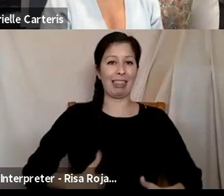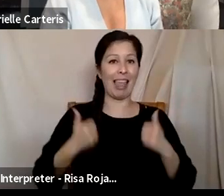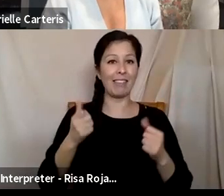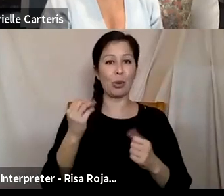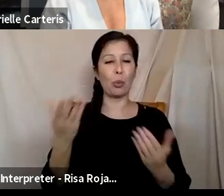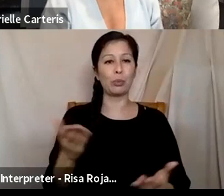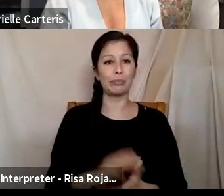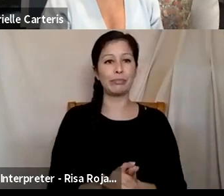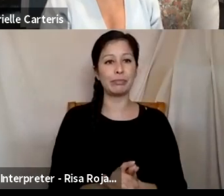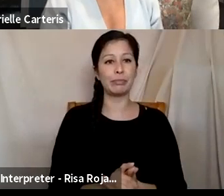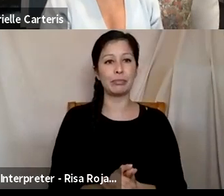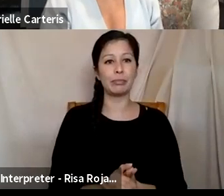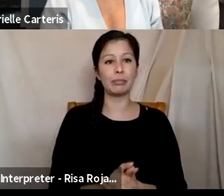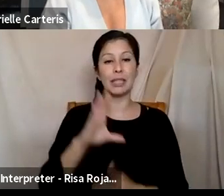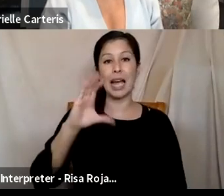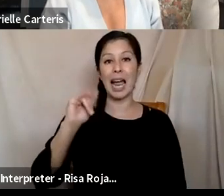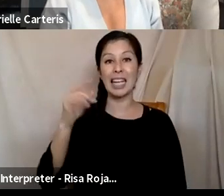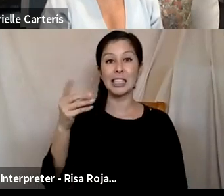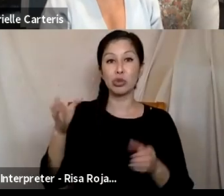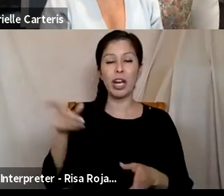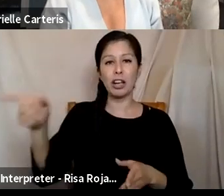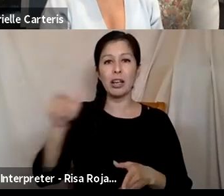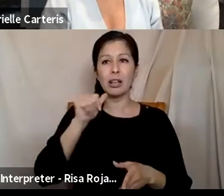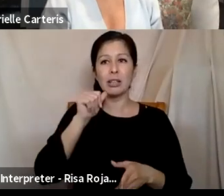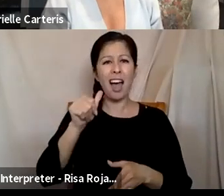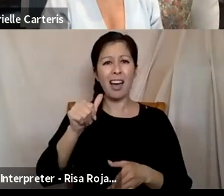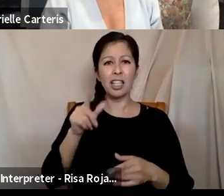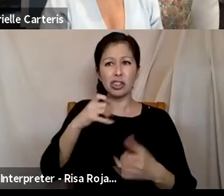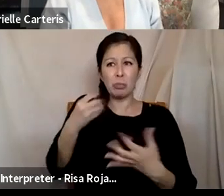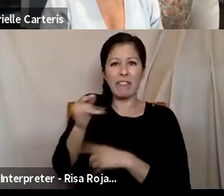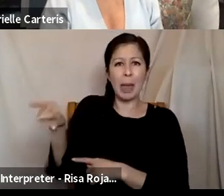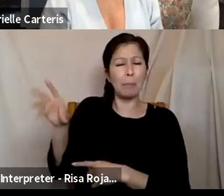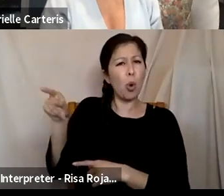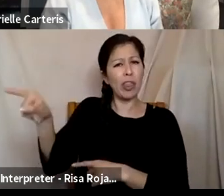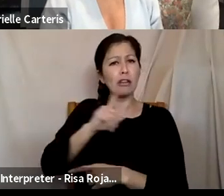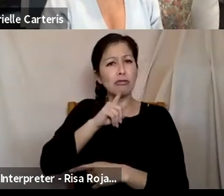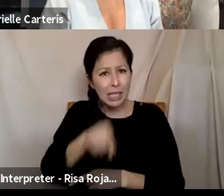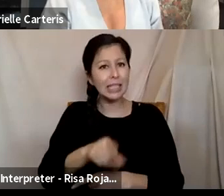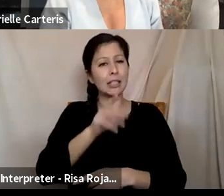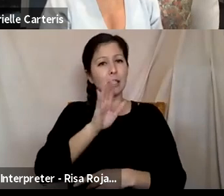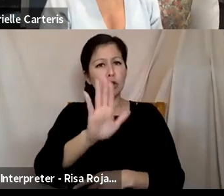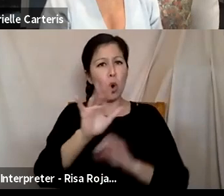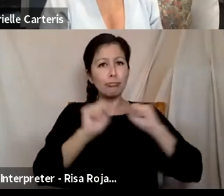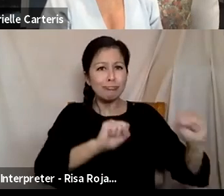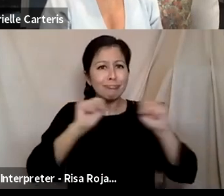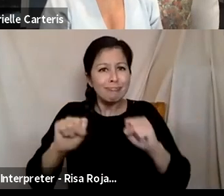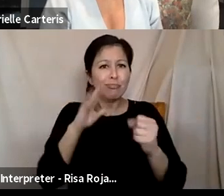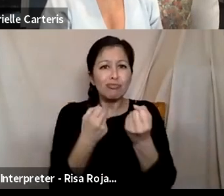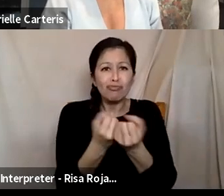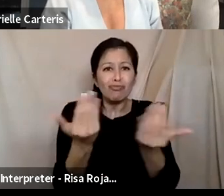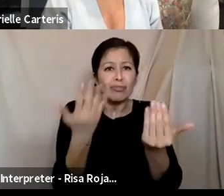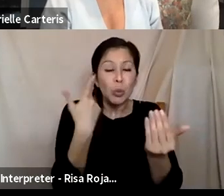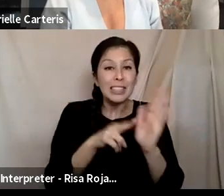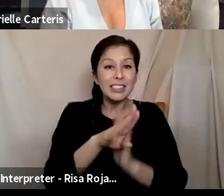when casting directors aren't there to be feared, they are really truly your cheerleaders. And I